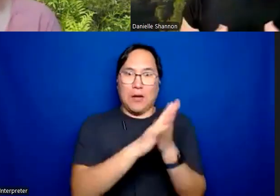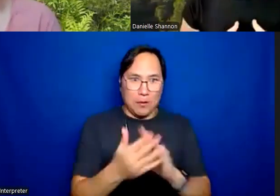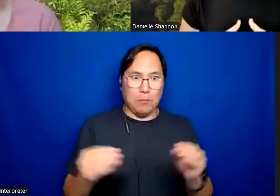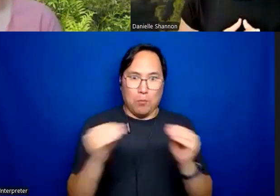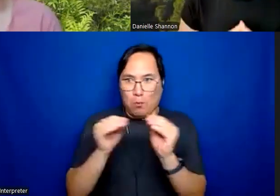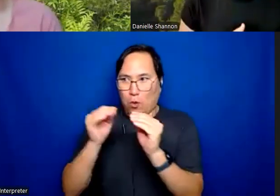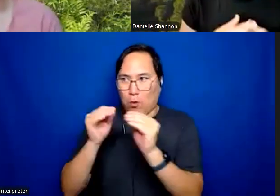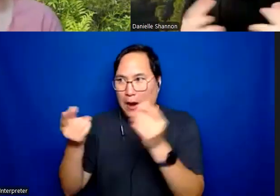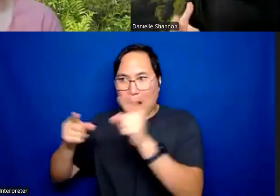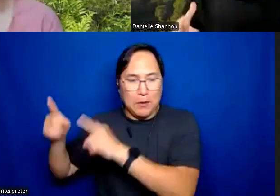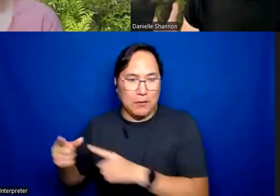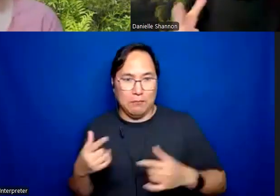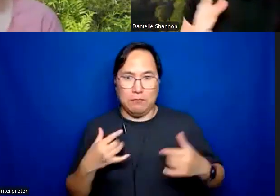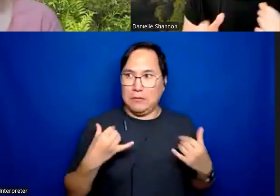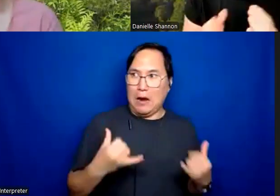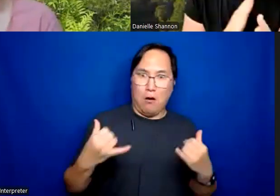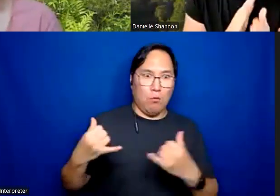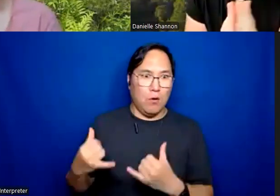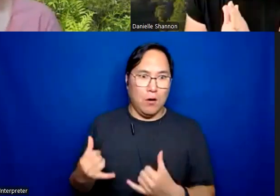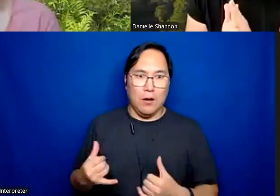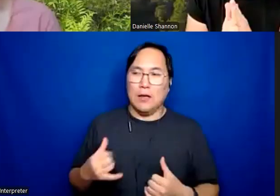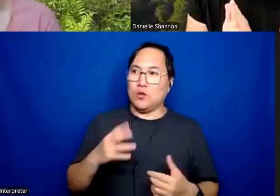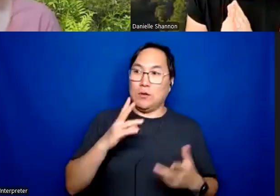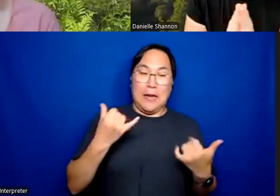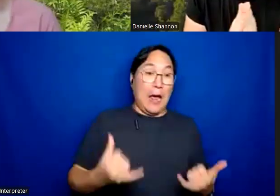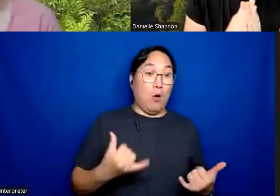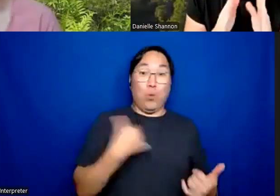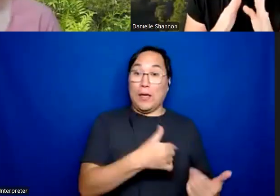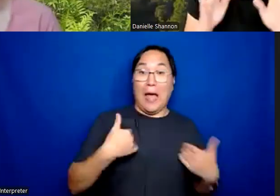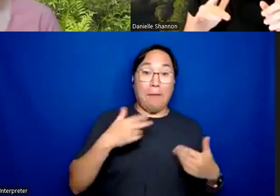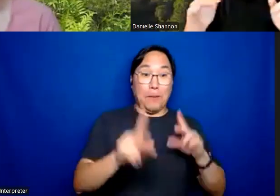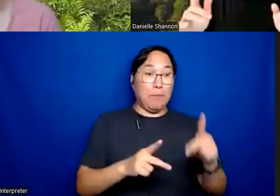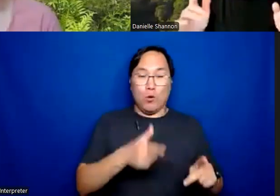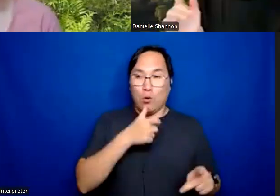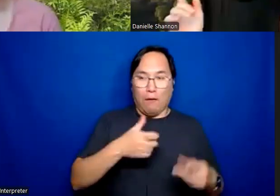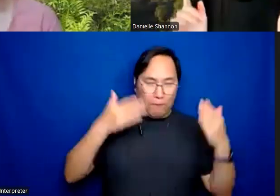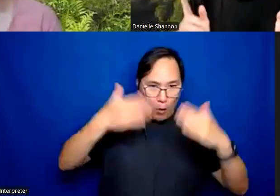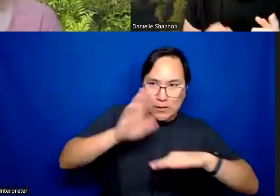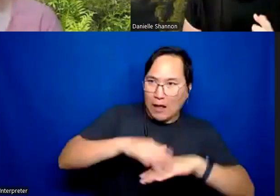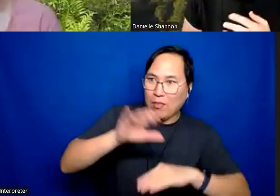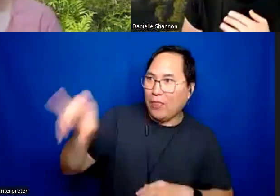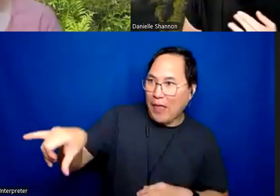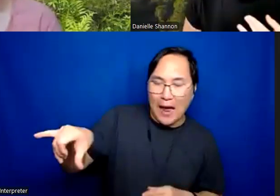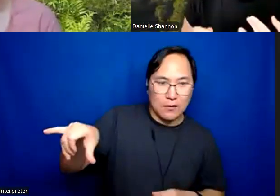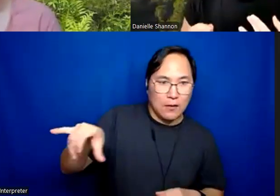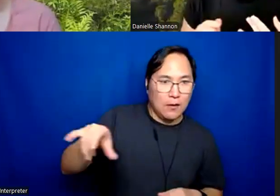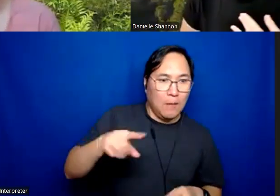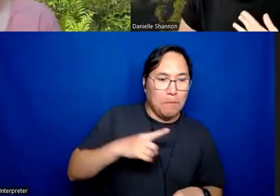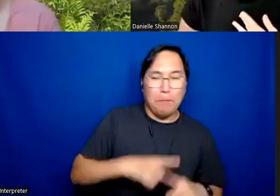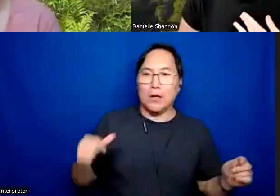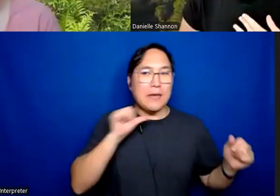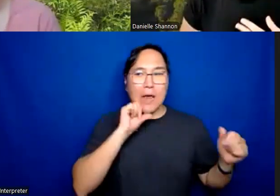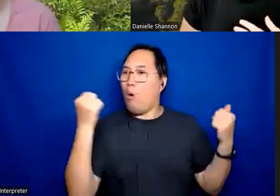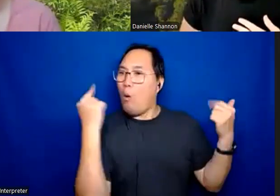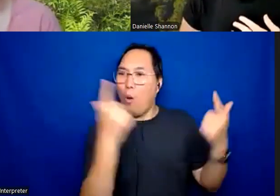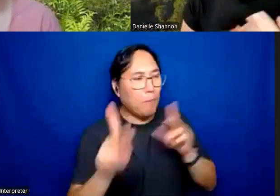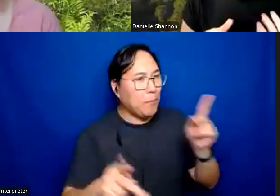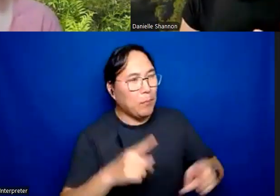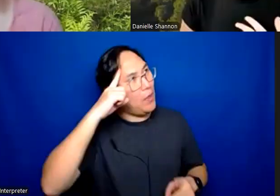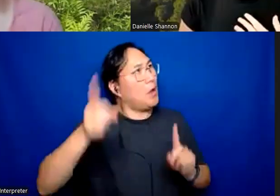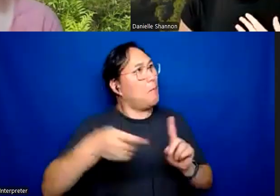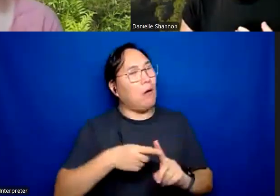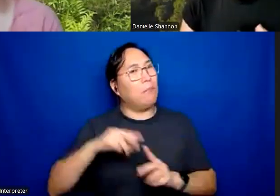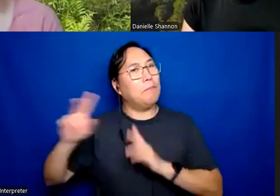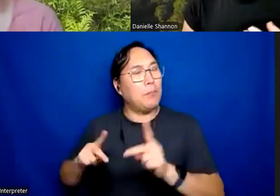yes, there are people on our staffs who are very keenly attuned to it, but we're not all thinking about it in that way. So we're thinking of like, we need to